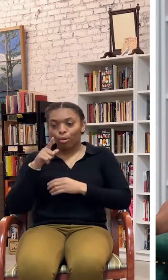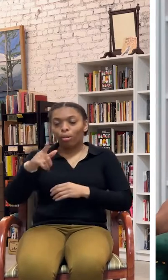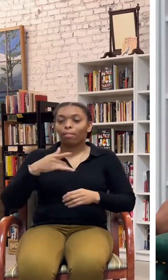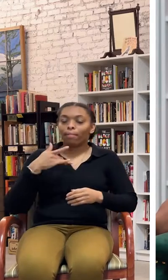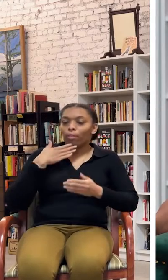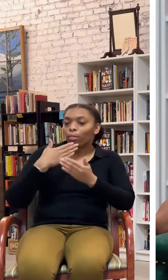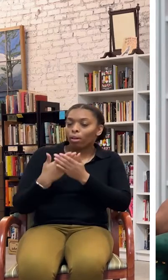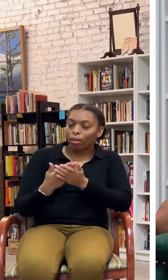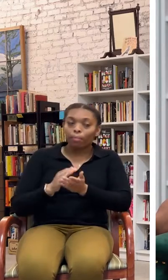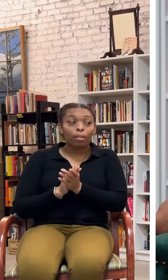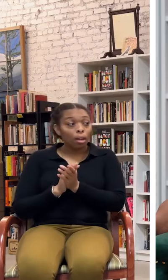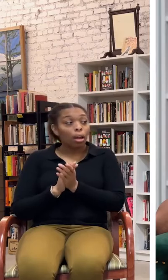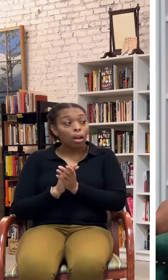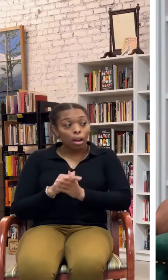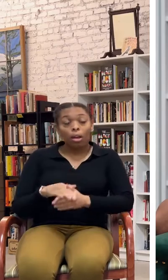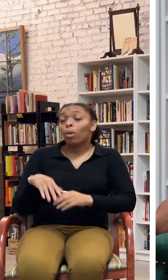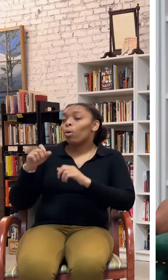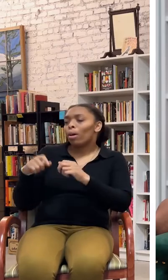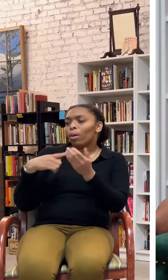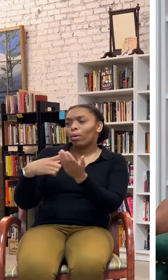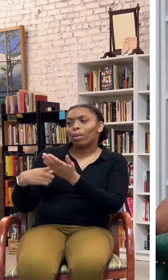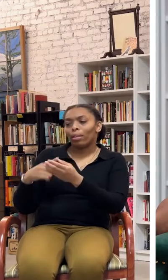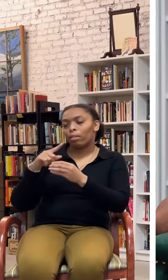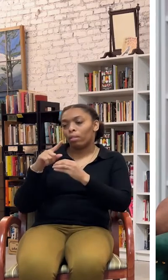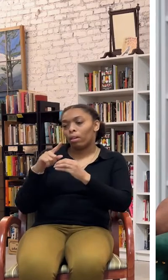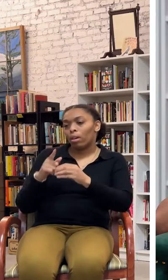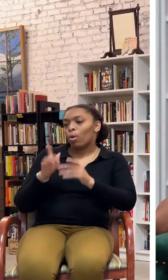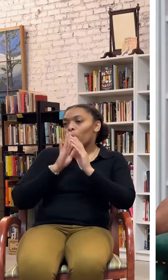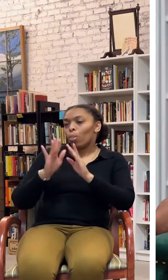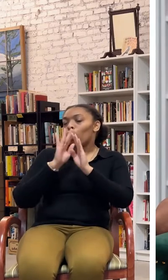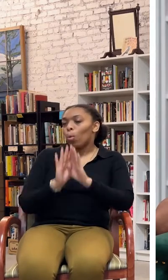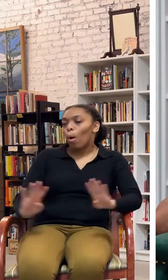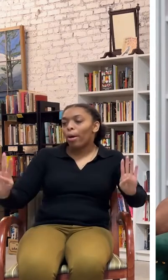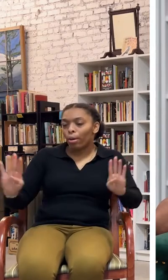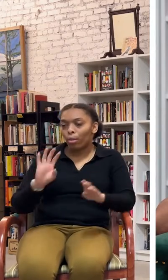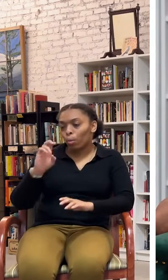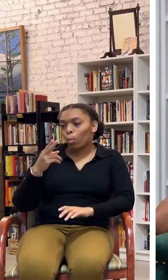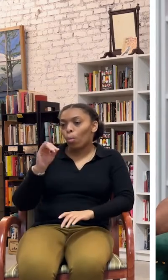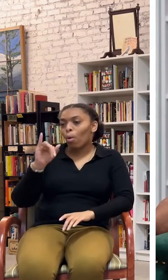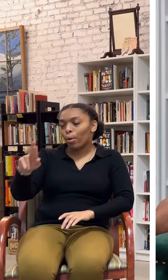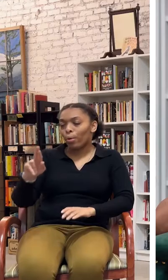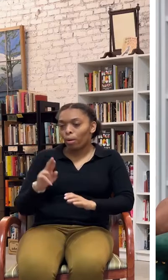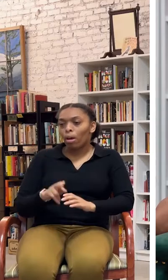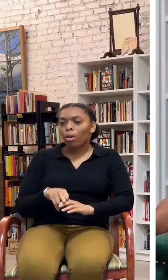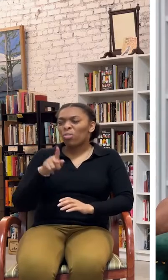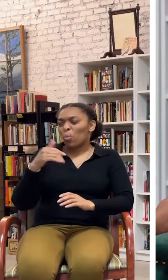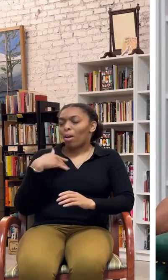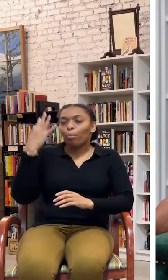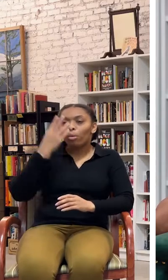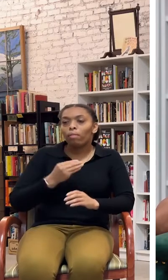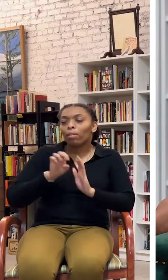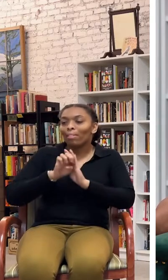joy. Please talk about the choir, because there's this really beautiful example that you give in the book